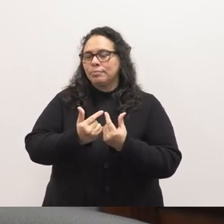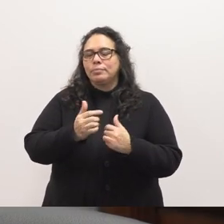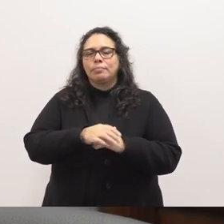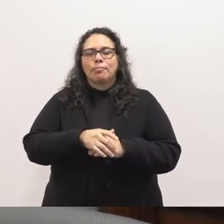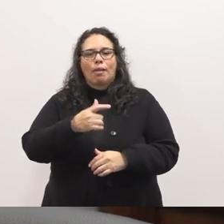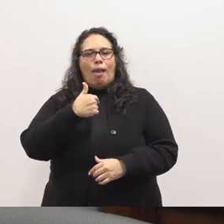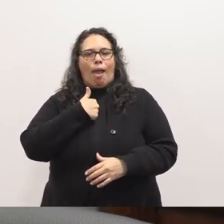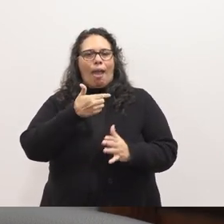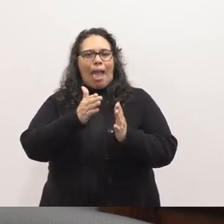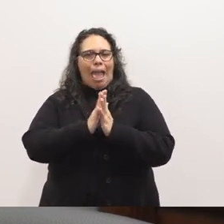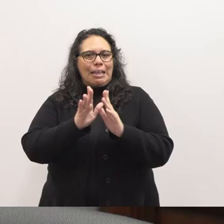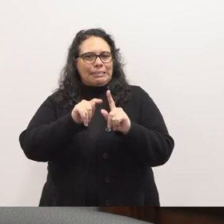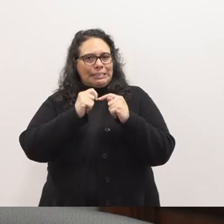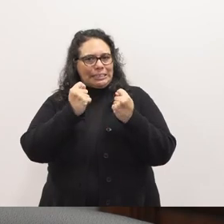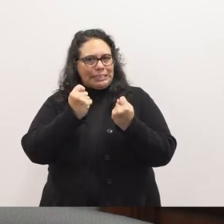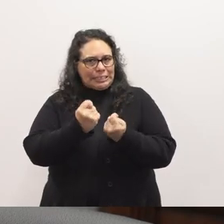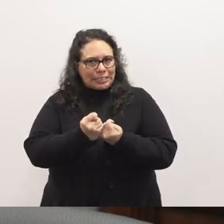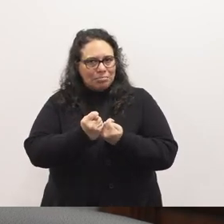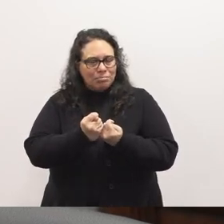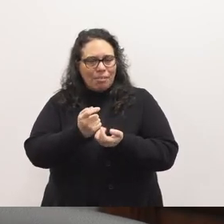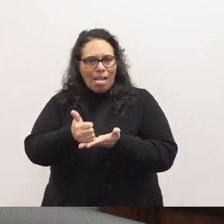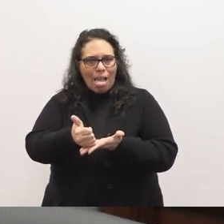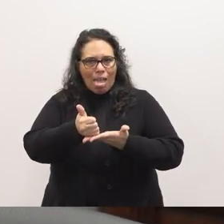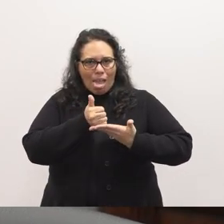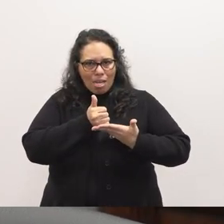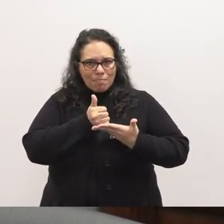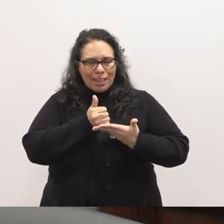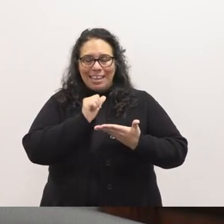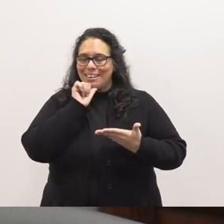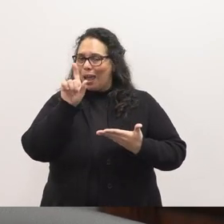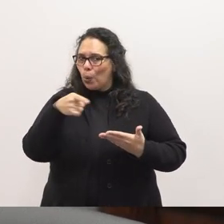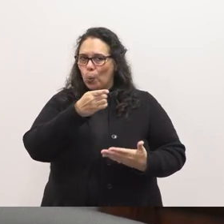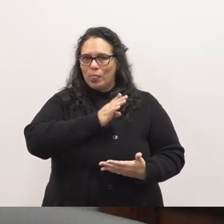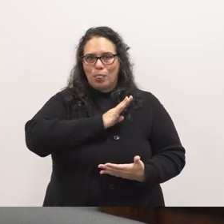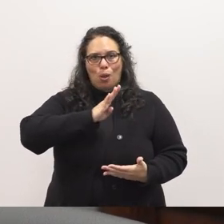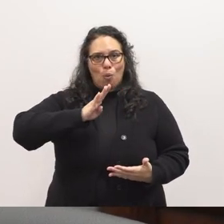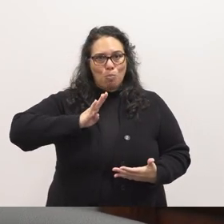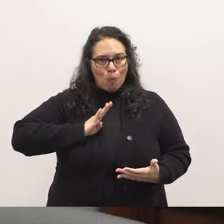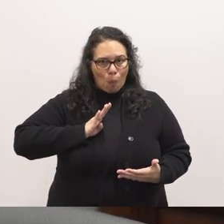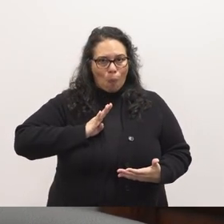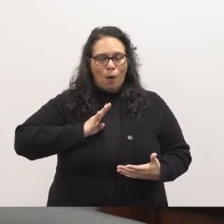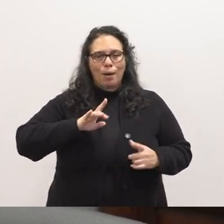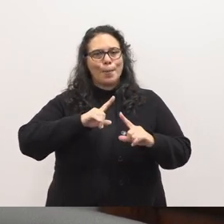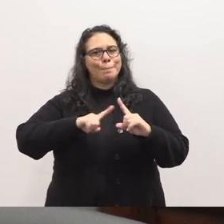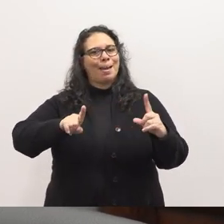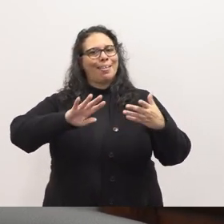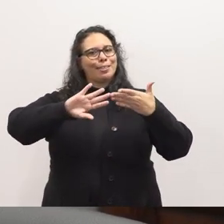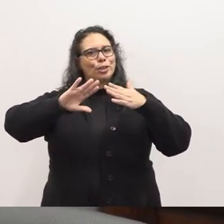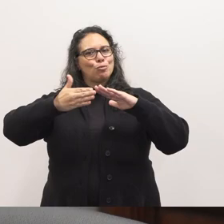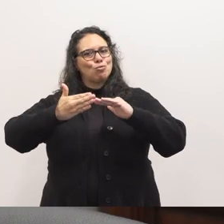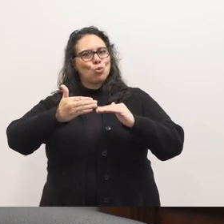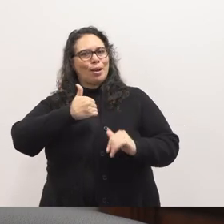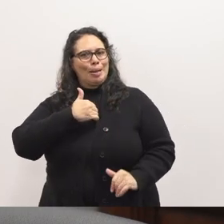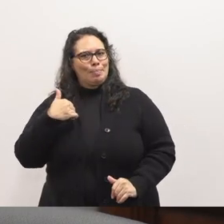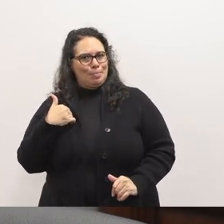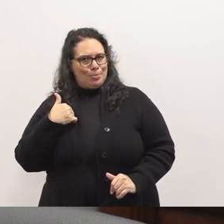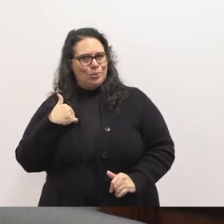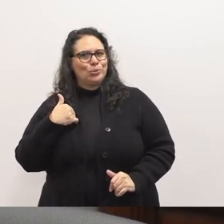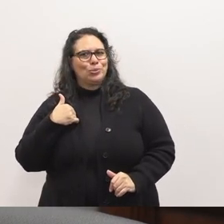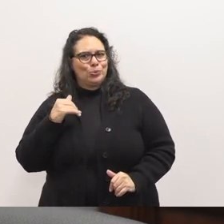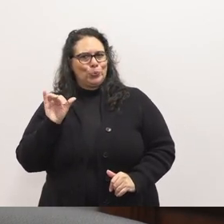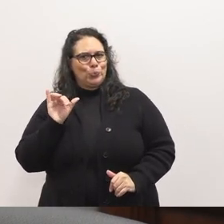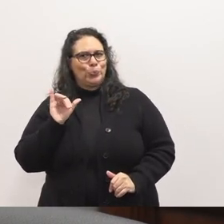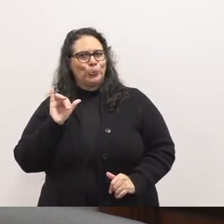team to sort of help, not just for our board, but for our community members that